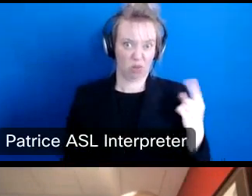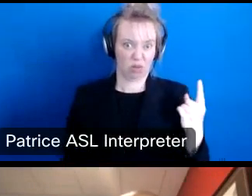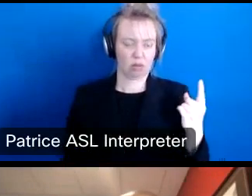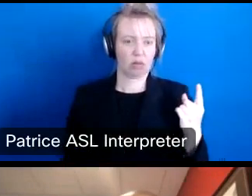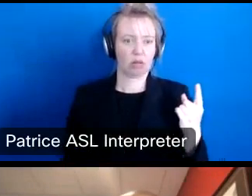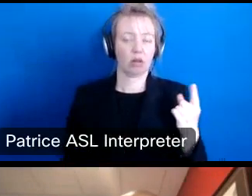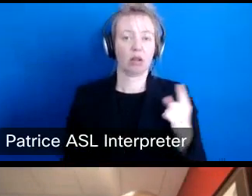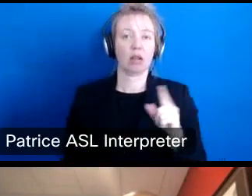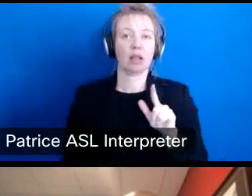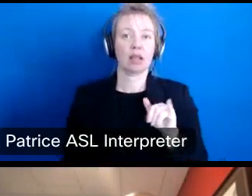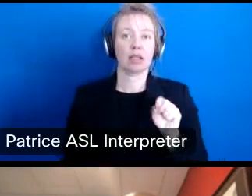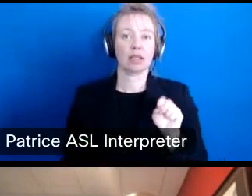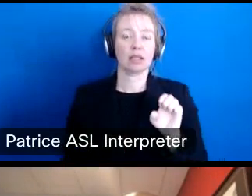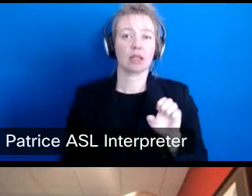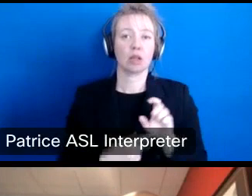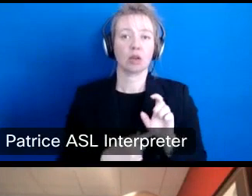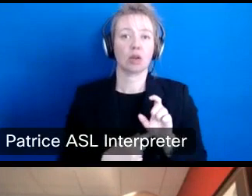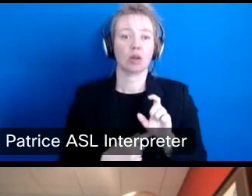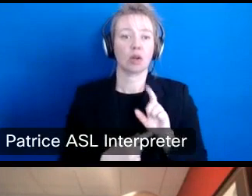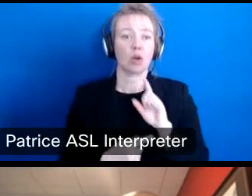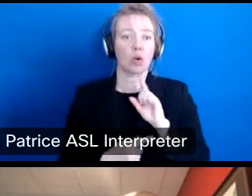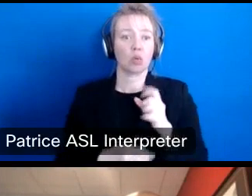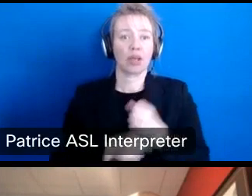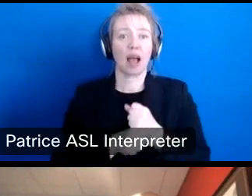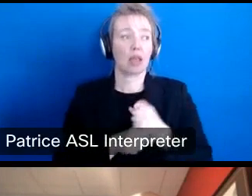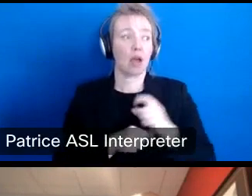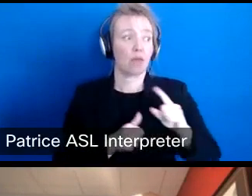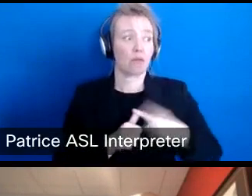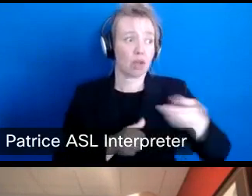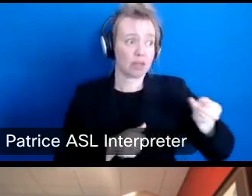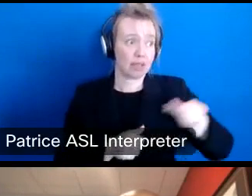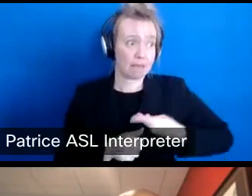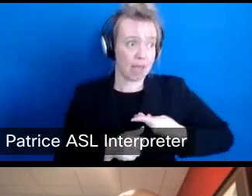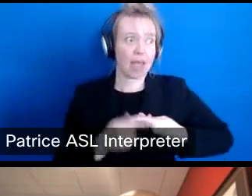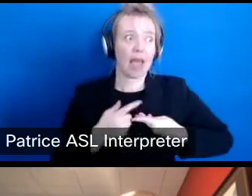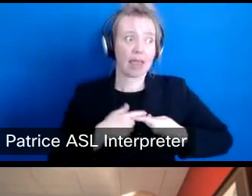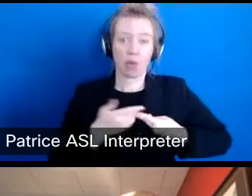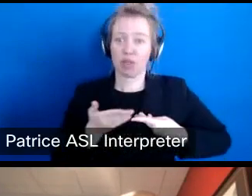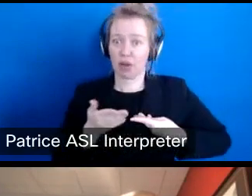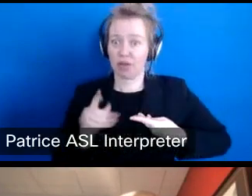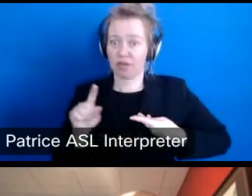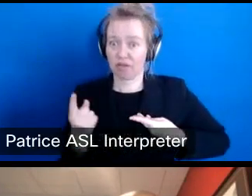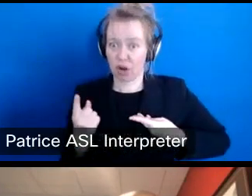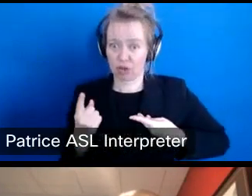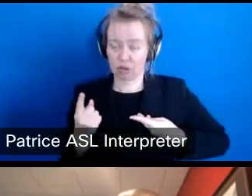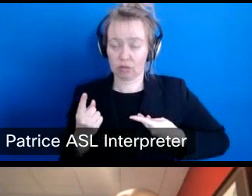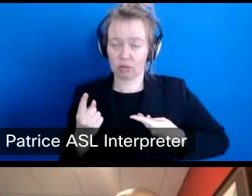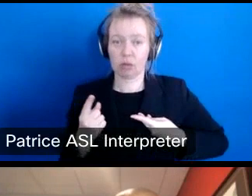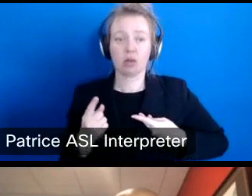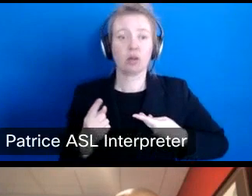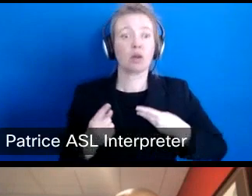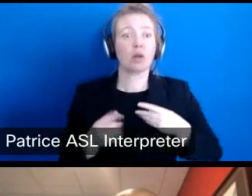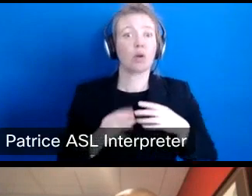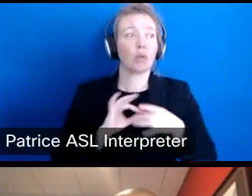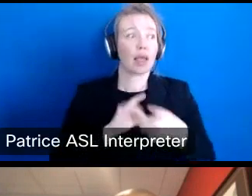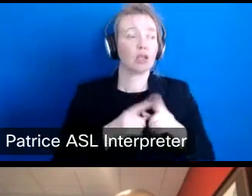Sahar was alluding to is that we received it as really first come, first serve. So we were getting lots of requests in the thousands, and it was based on who would put their inputs